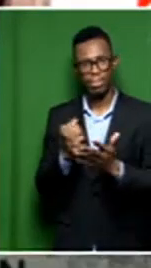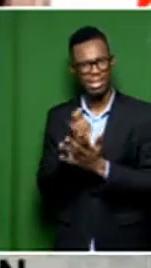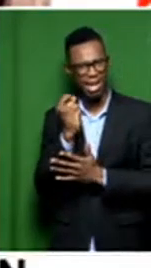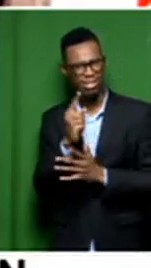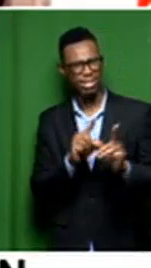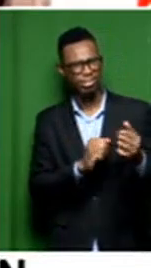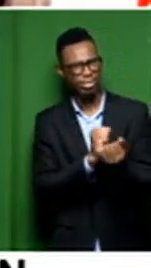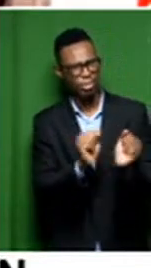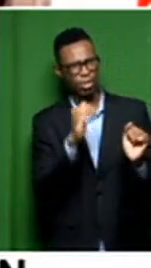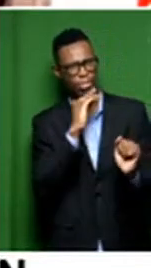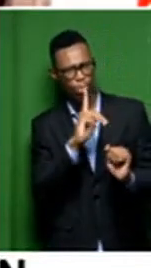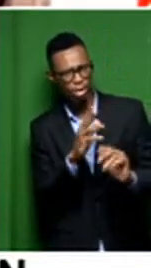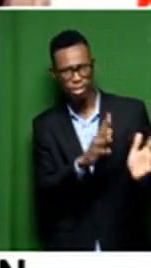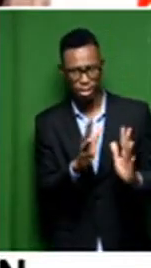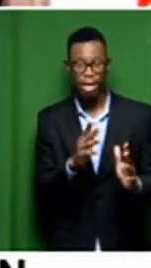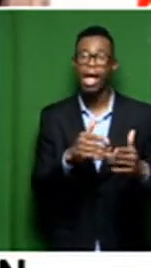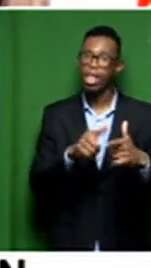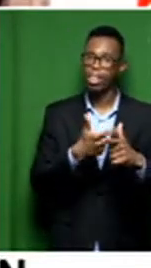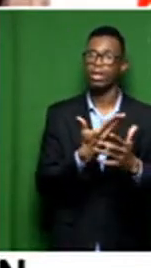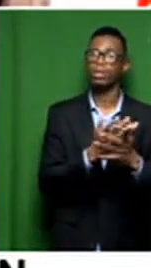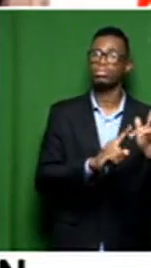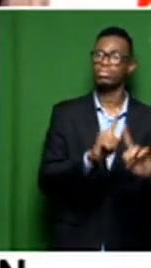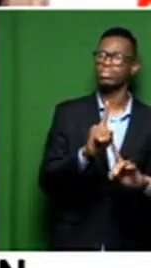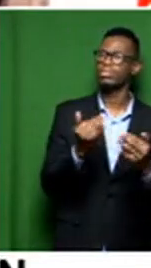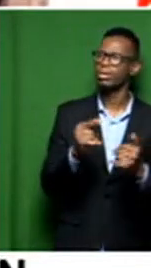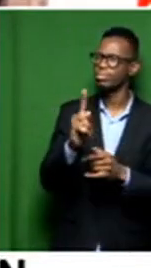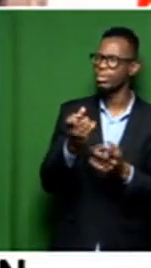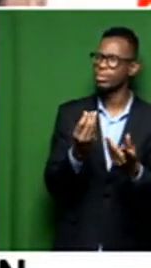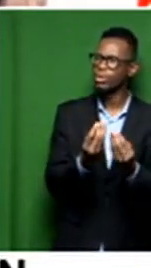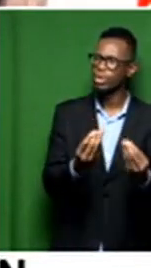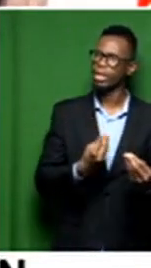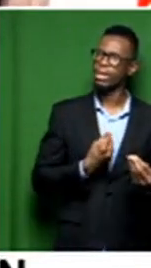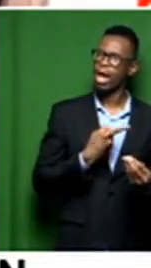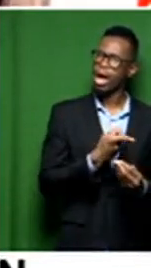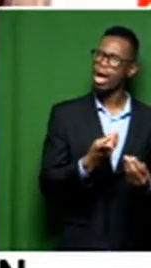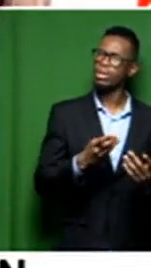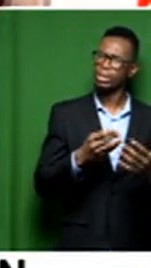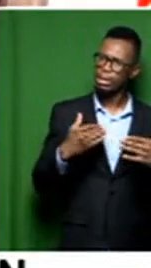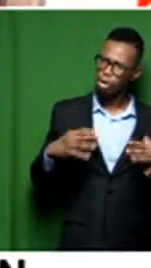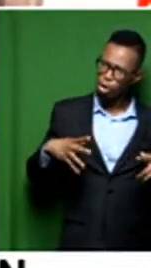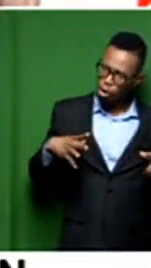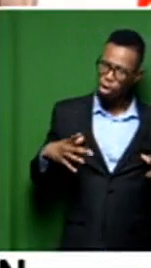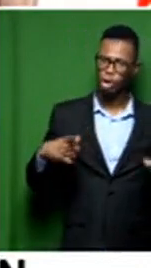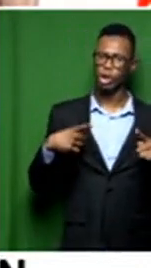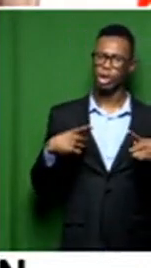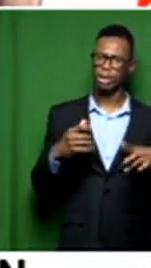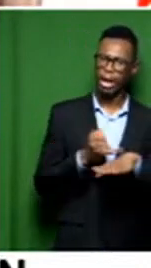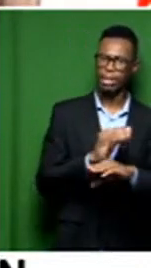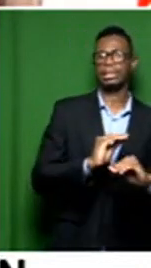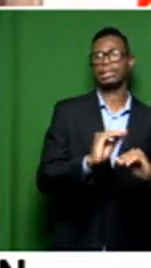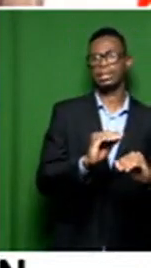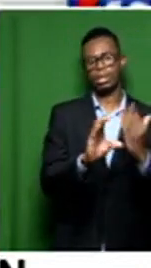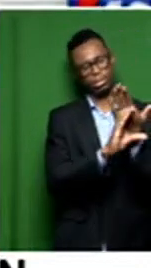important to teach children at a young age about our Constitution? Well, when we think back about the fact that